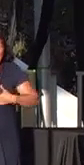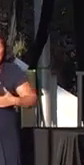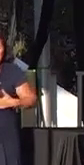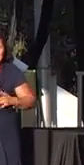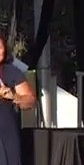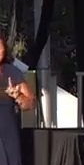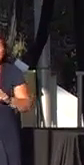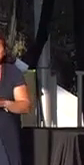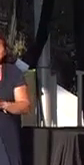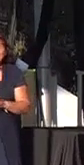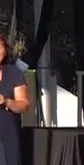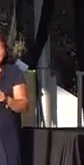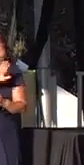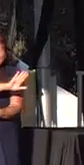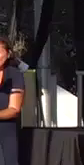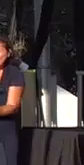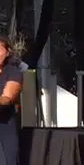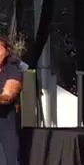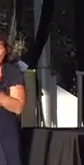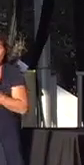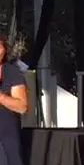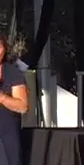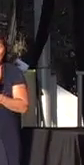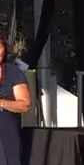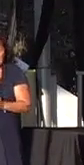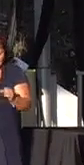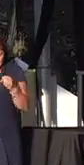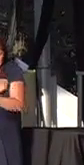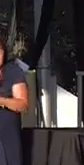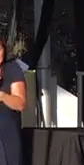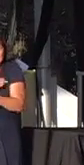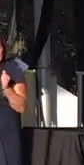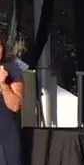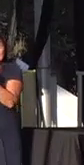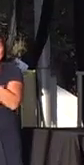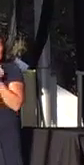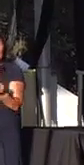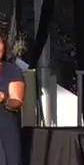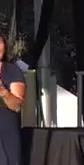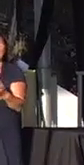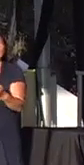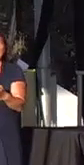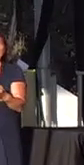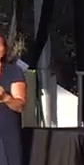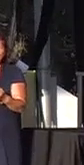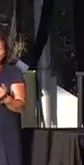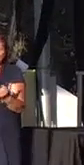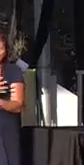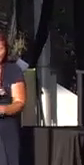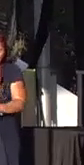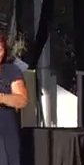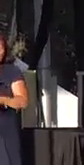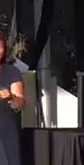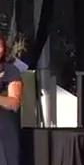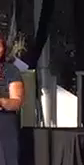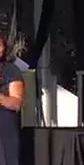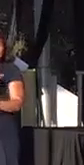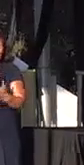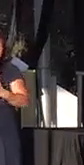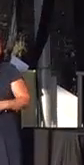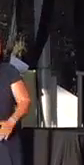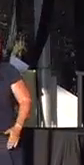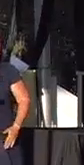help. We got to continue to fight together until we set the record straight. And that's why